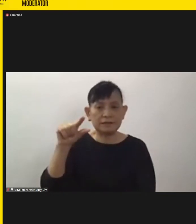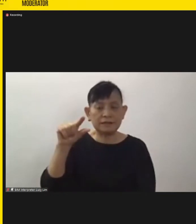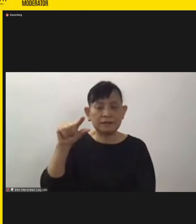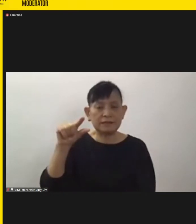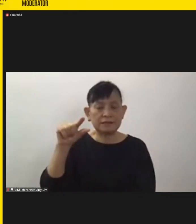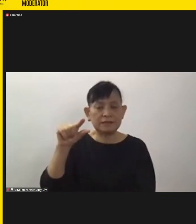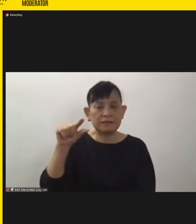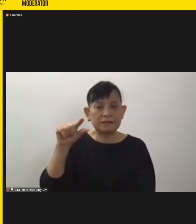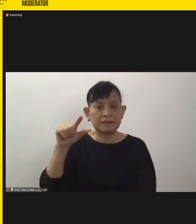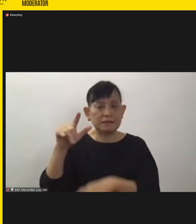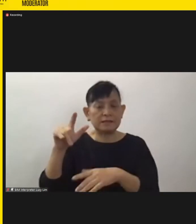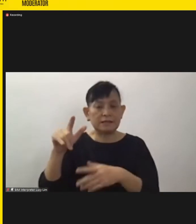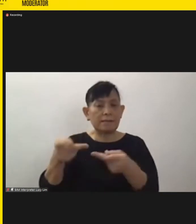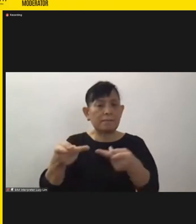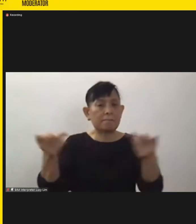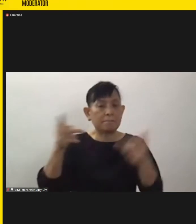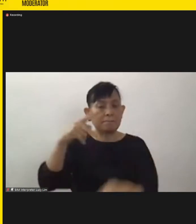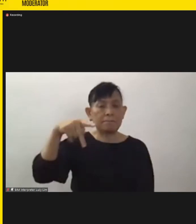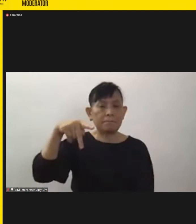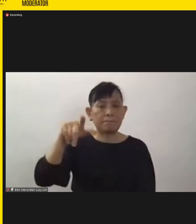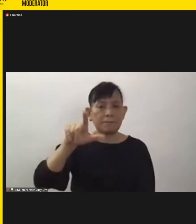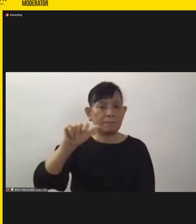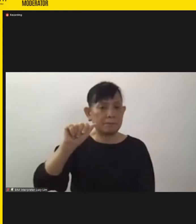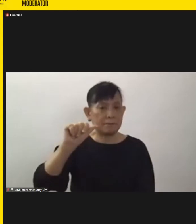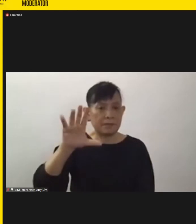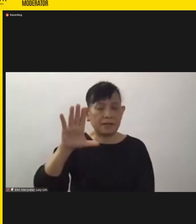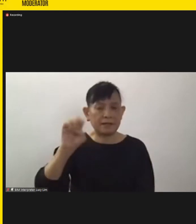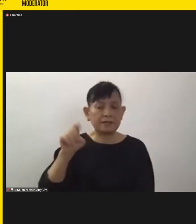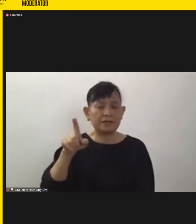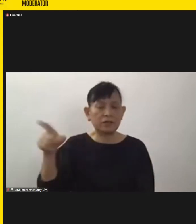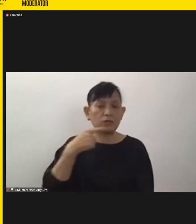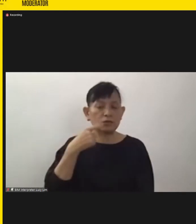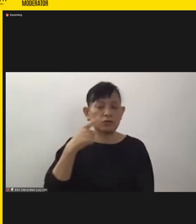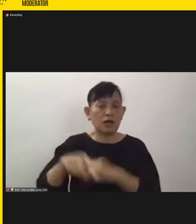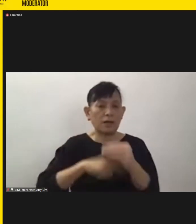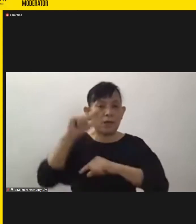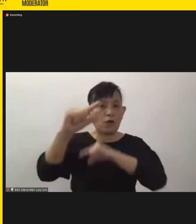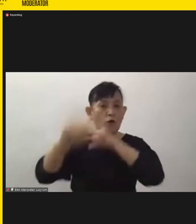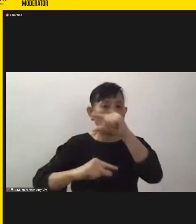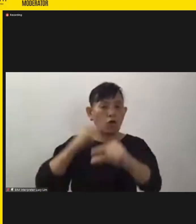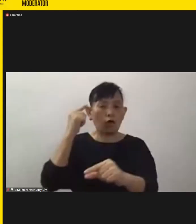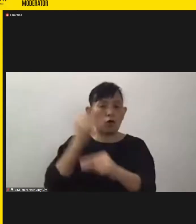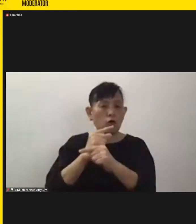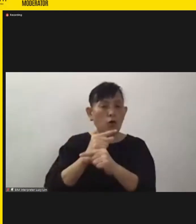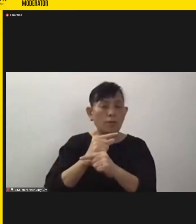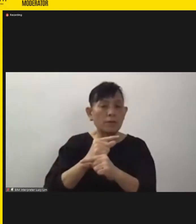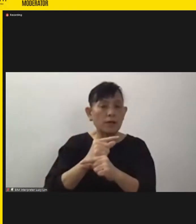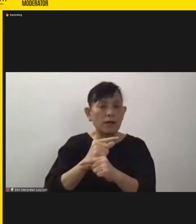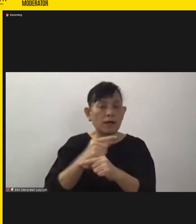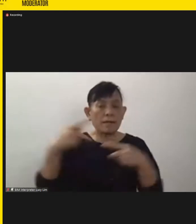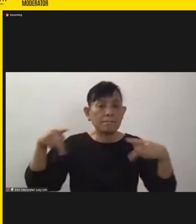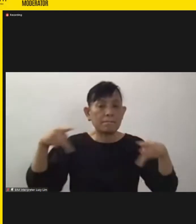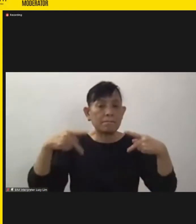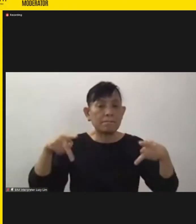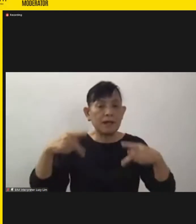He'll be presenting on climate justice and global plastic pollution.